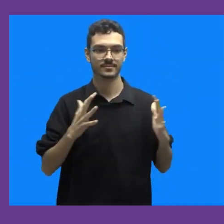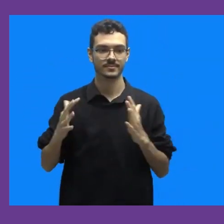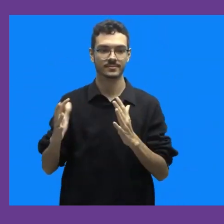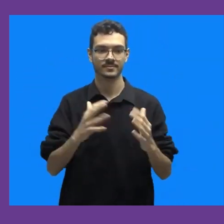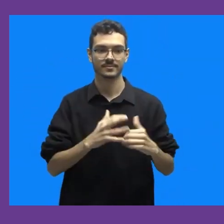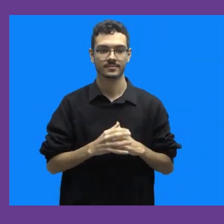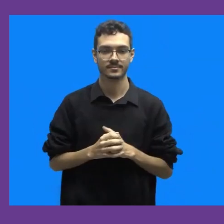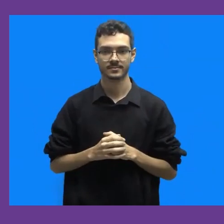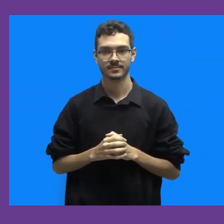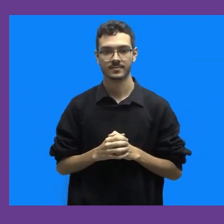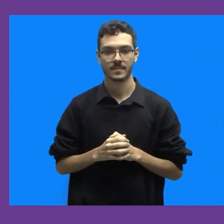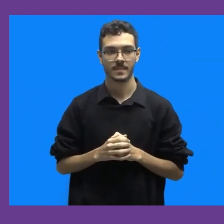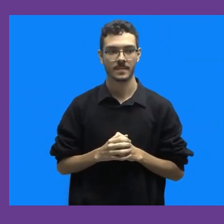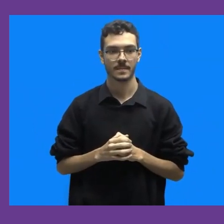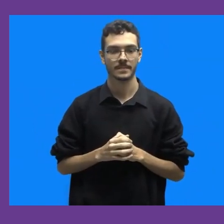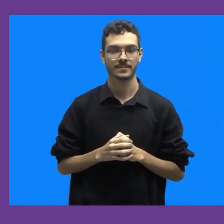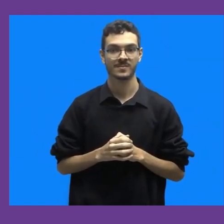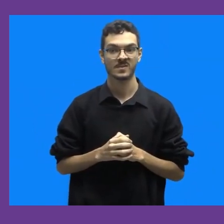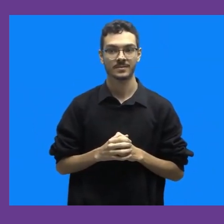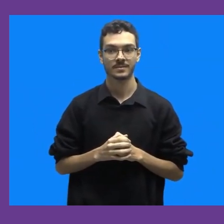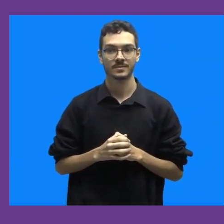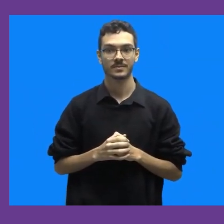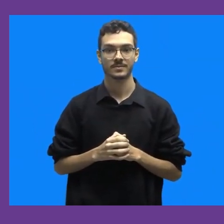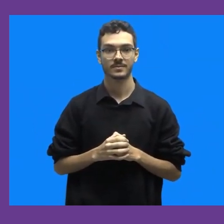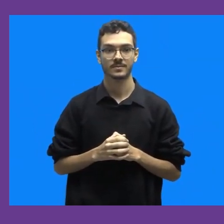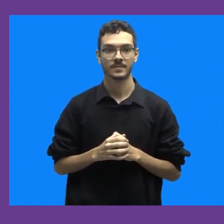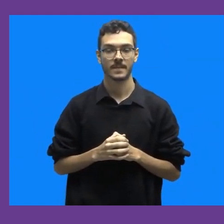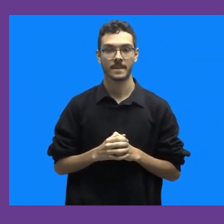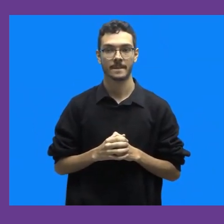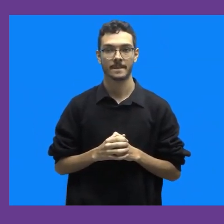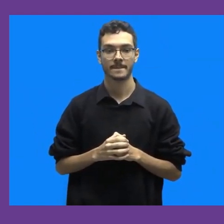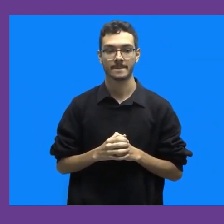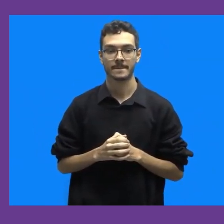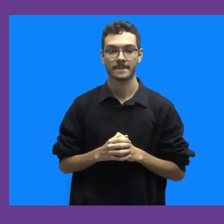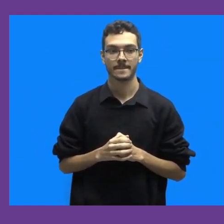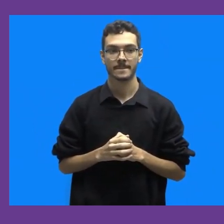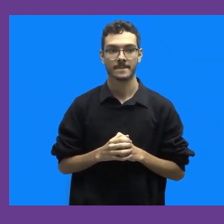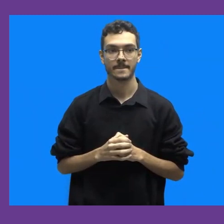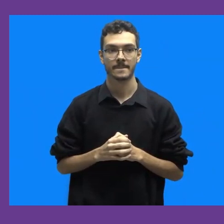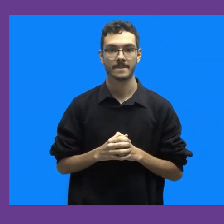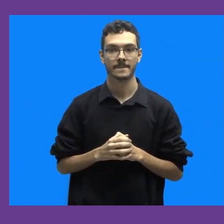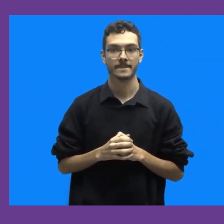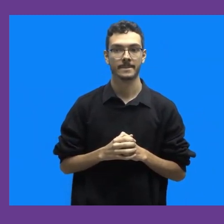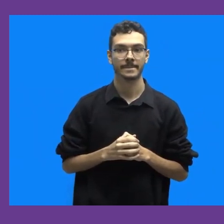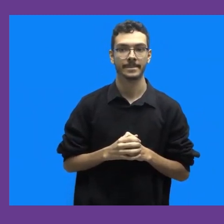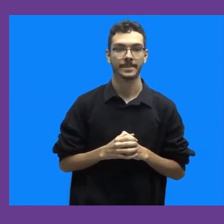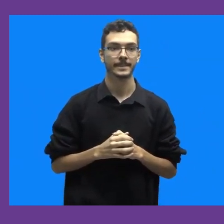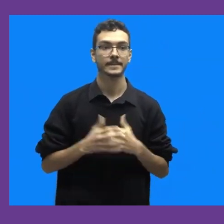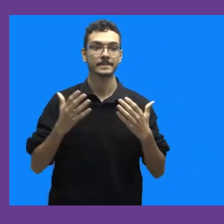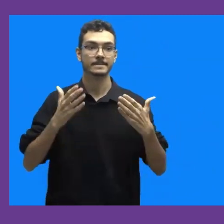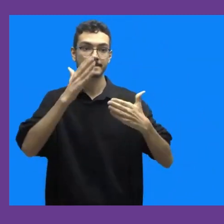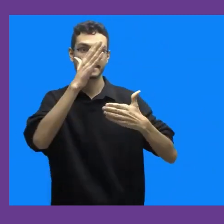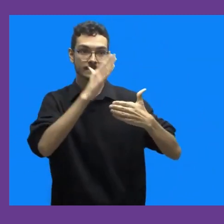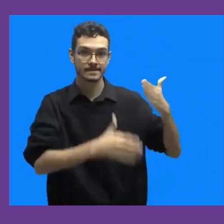Just to finish, and very quickly, because all of us want to eat, I just want to say thank you to all the speakers, the attendees in